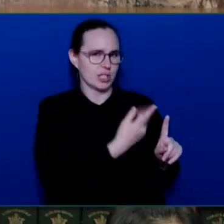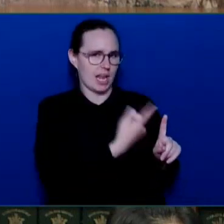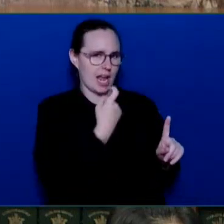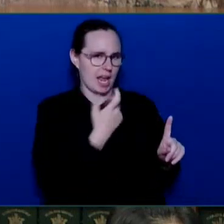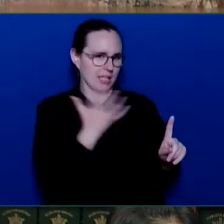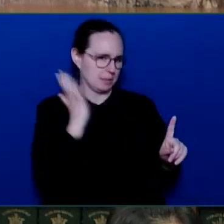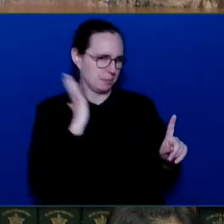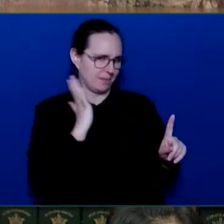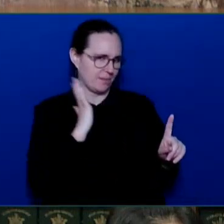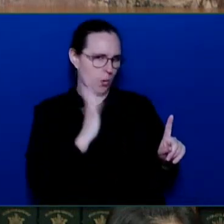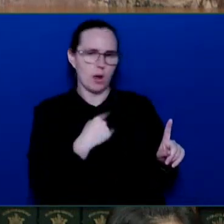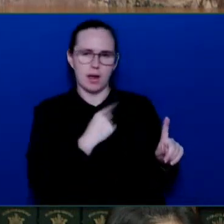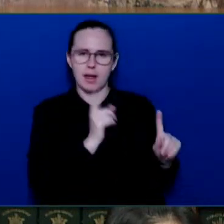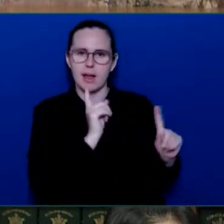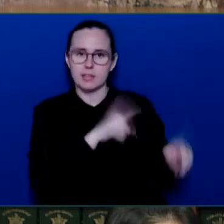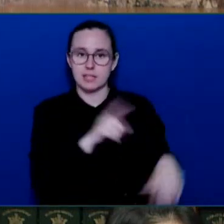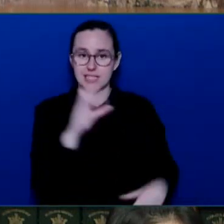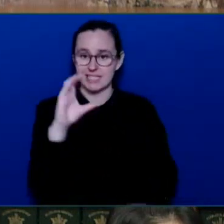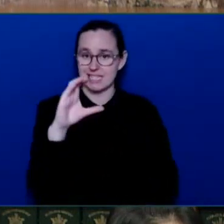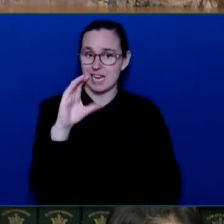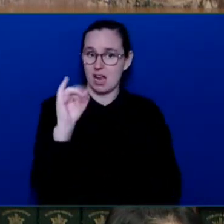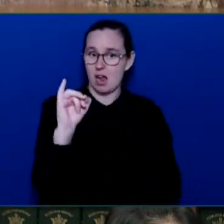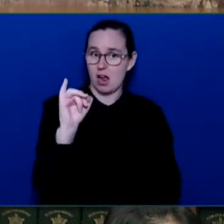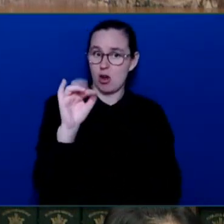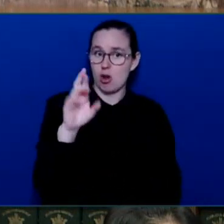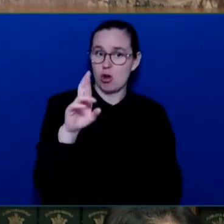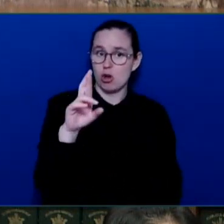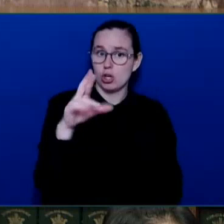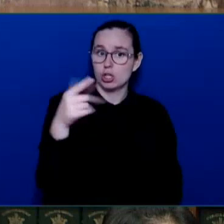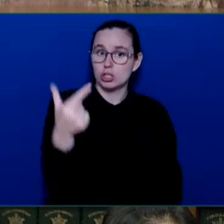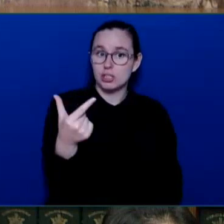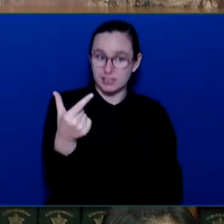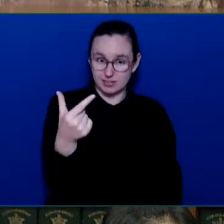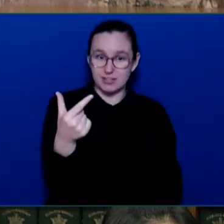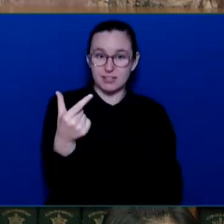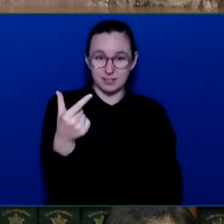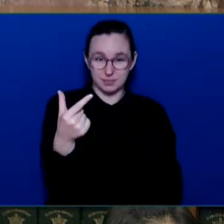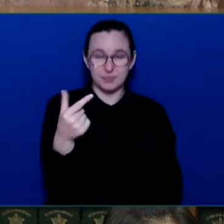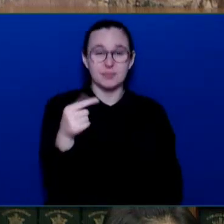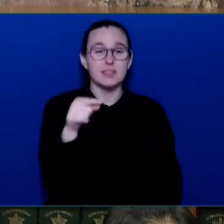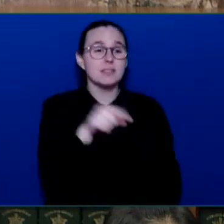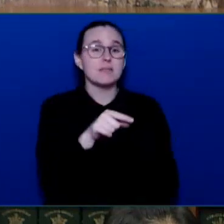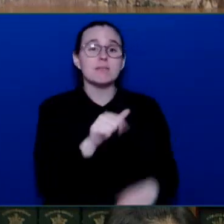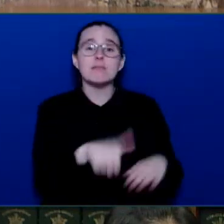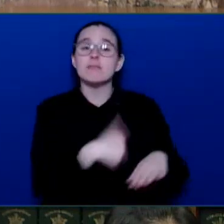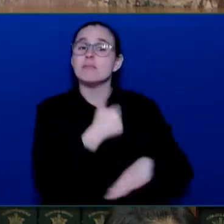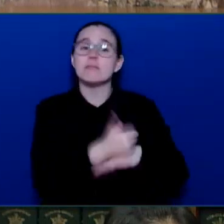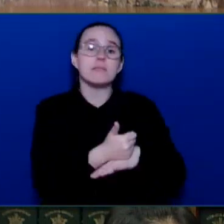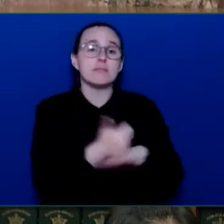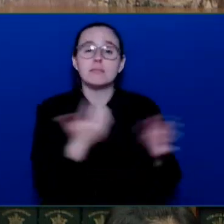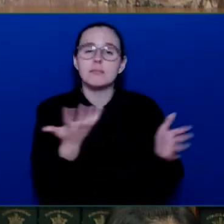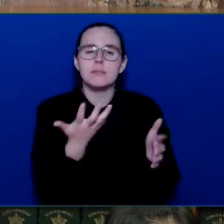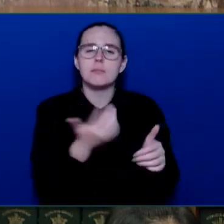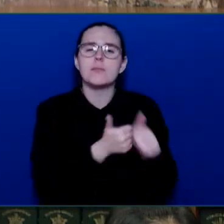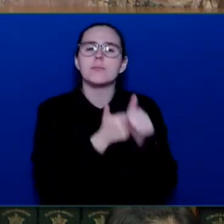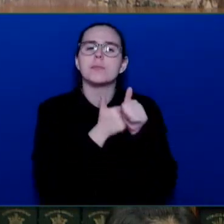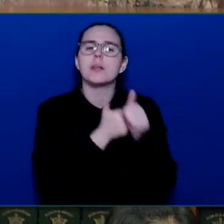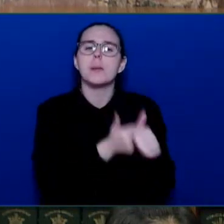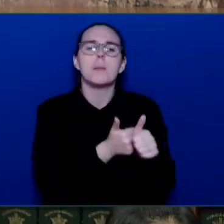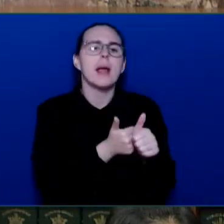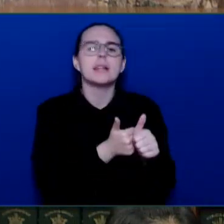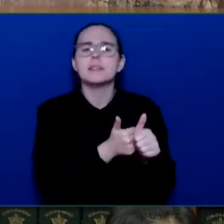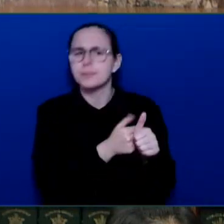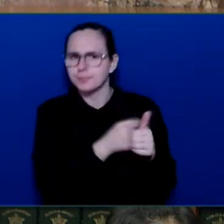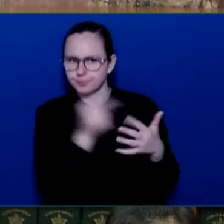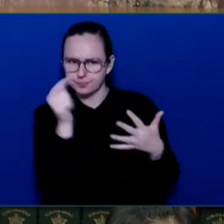to it, is set up and is based to deal with the challenges that have been brought forward in